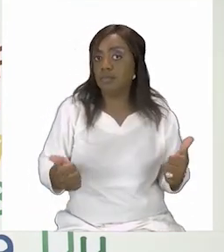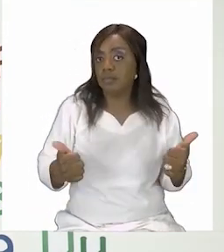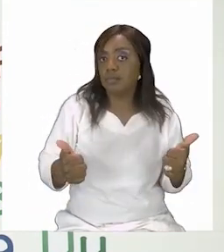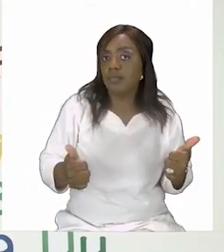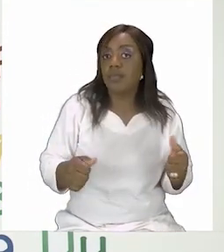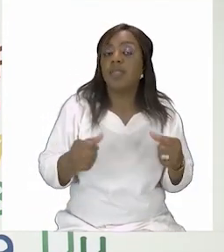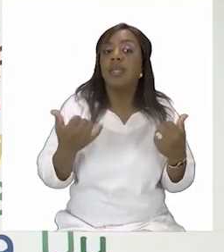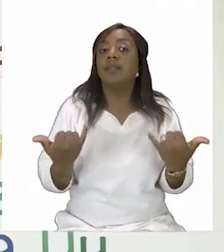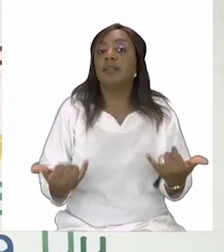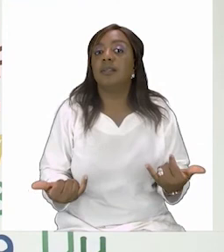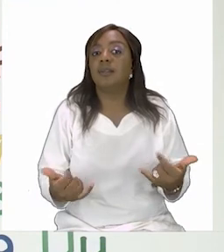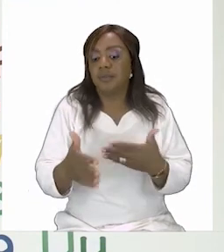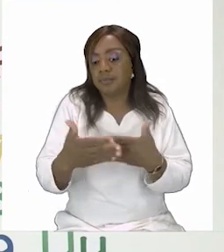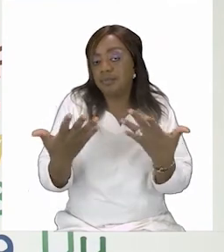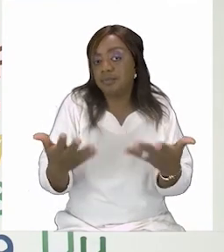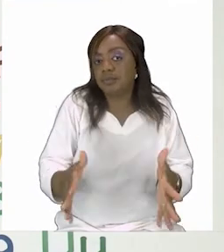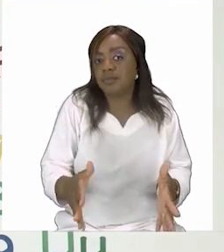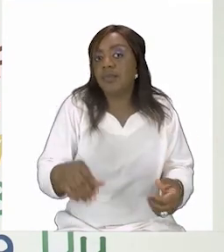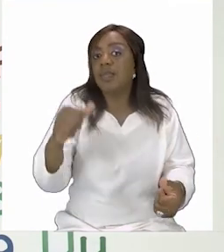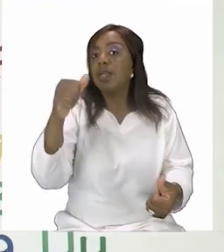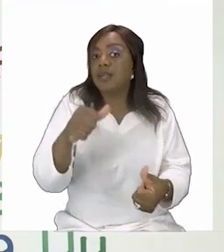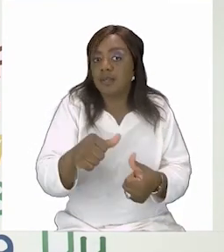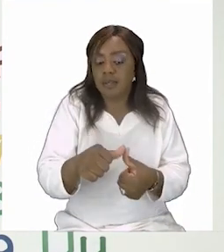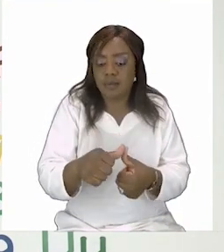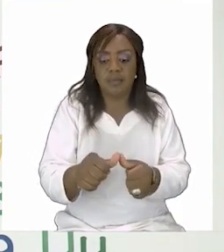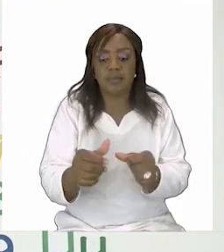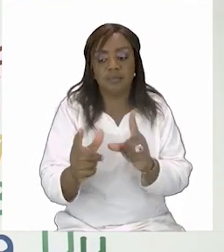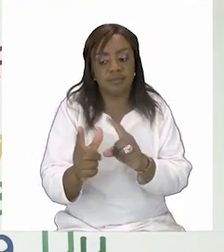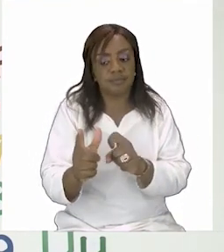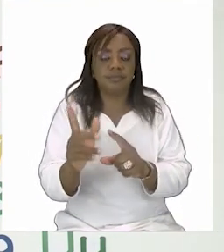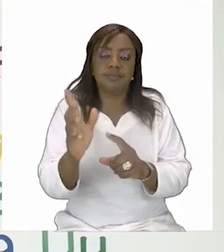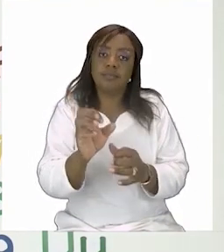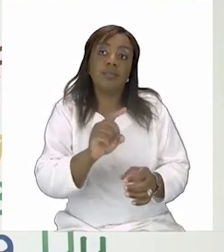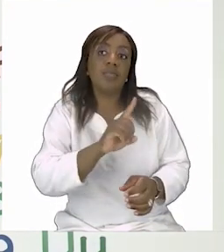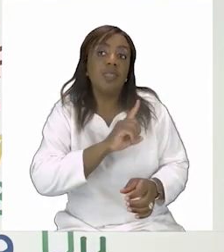are at the end of the lesson, remember it is very important to